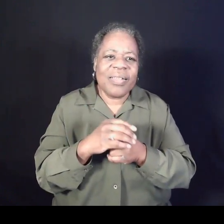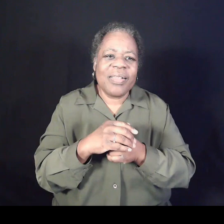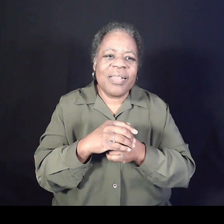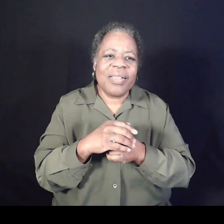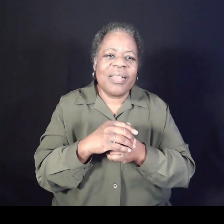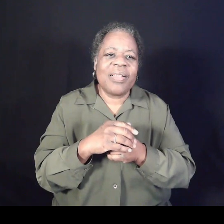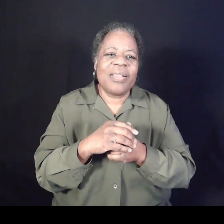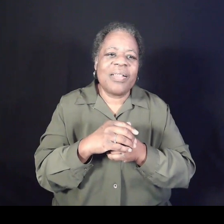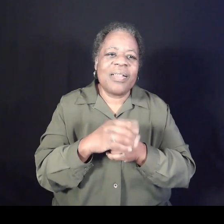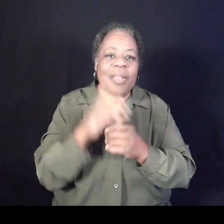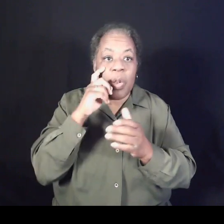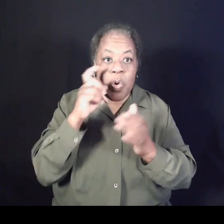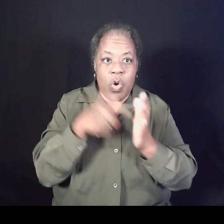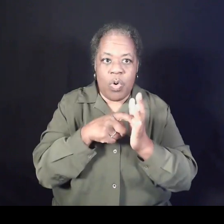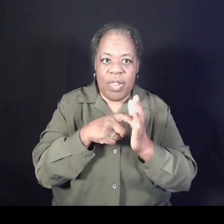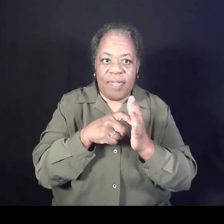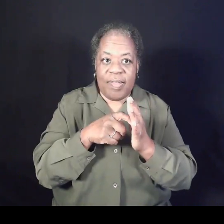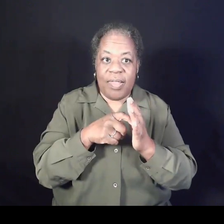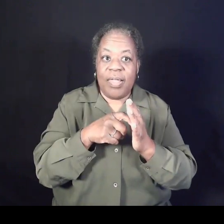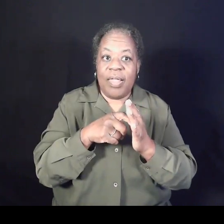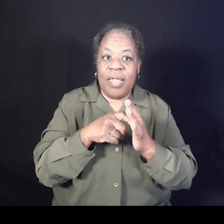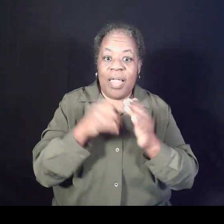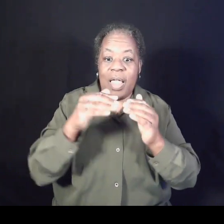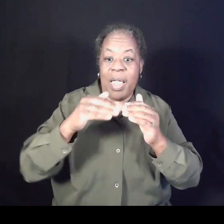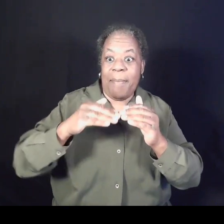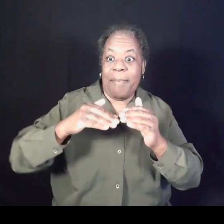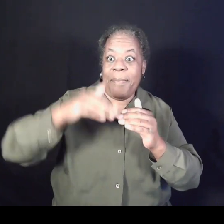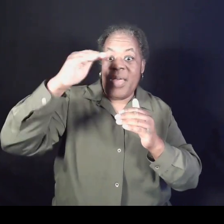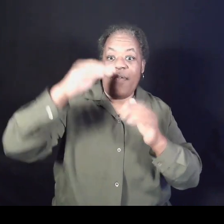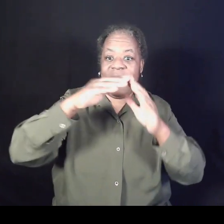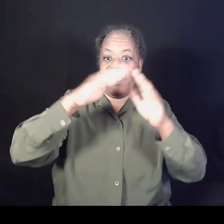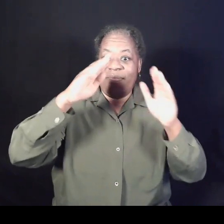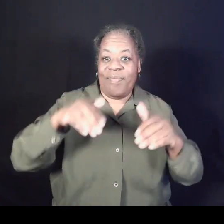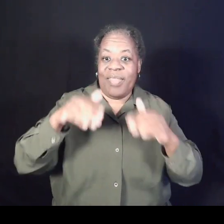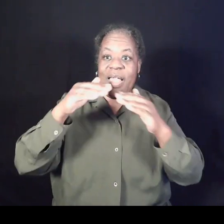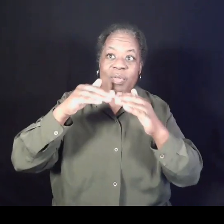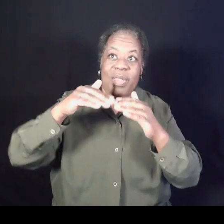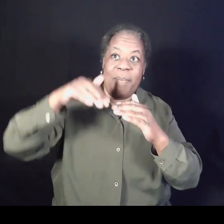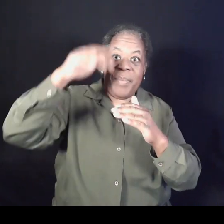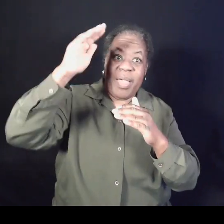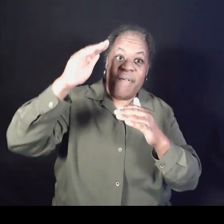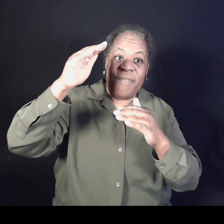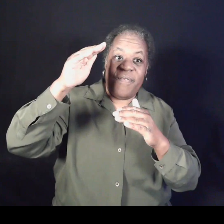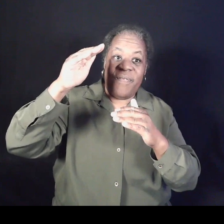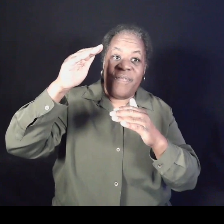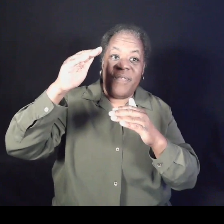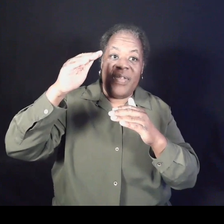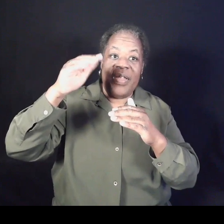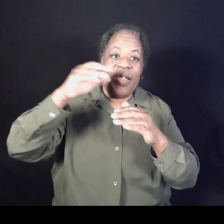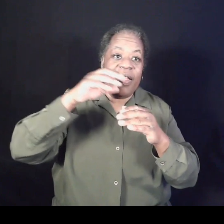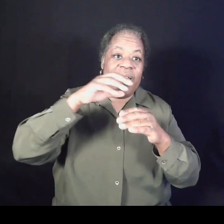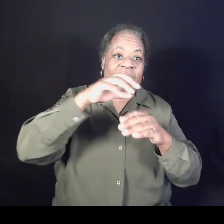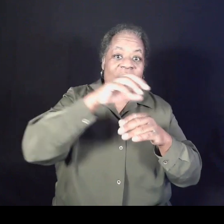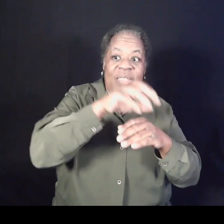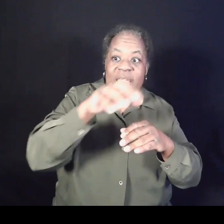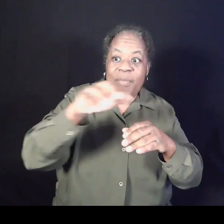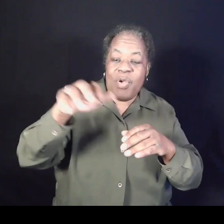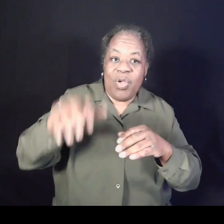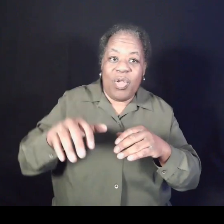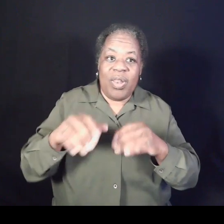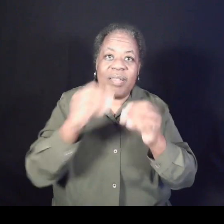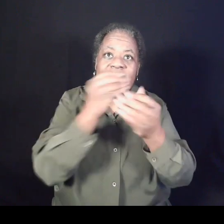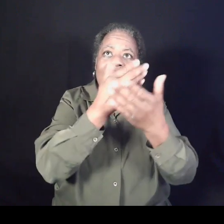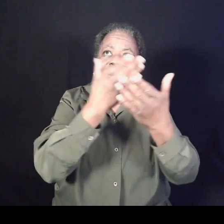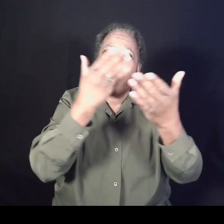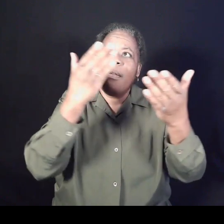But notice in the image that above the attic and above the house and above the neighborhood is this expanse of